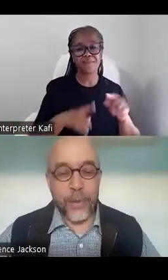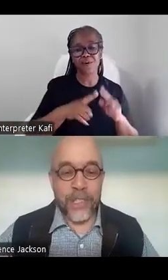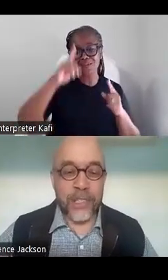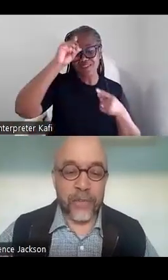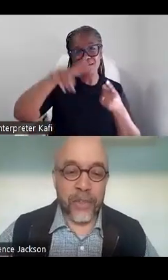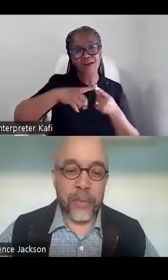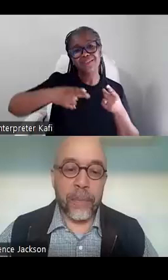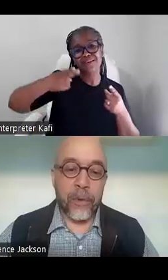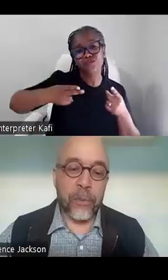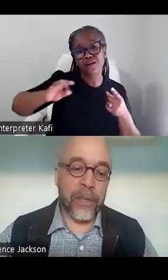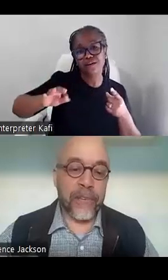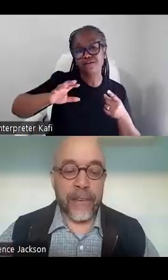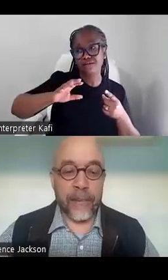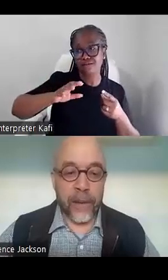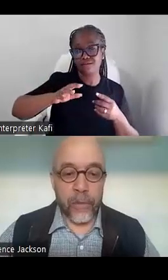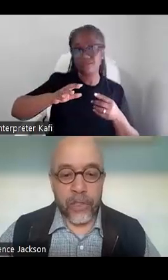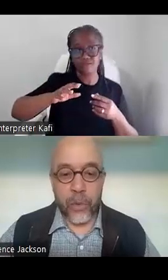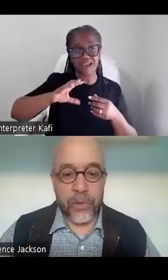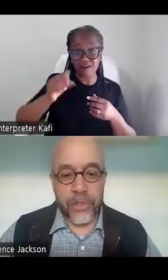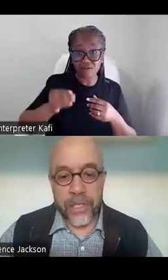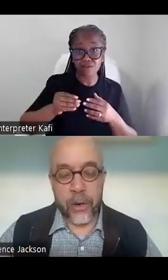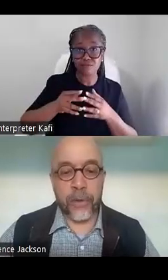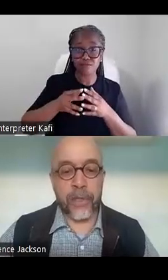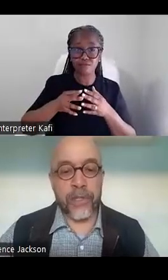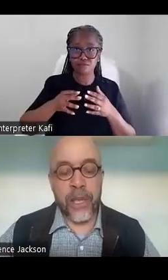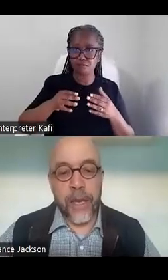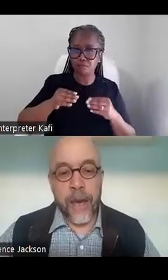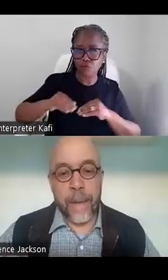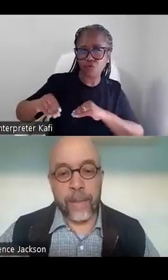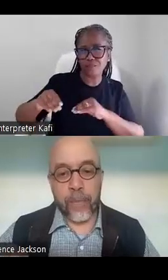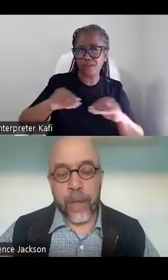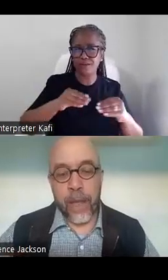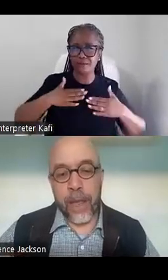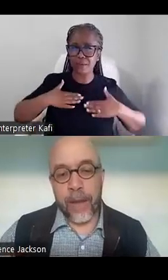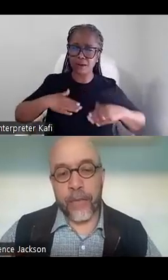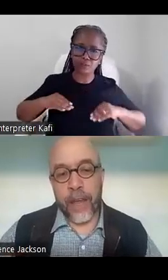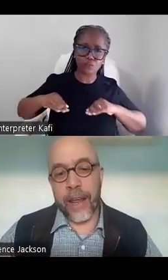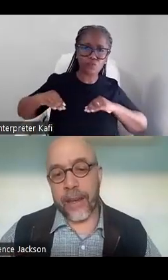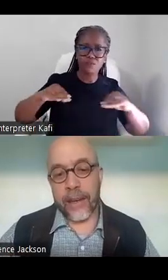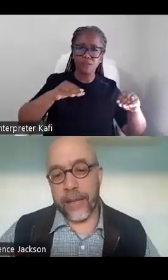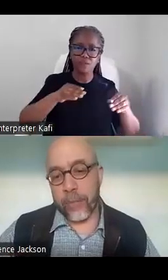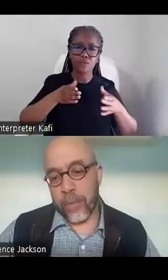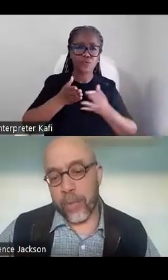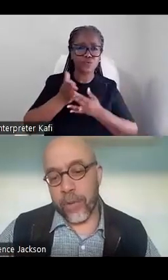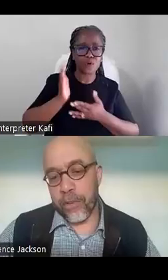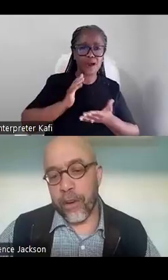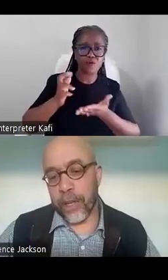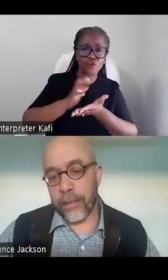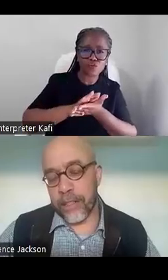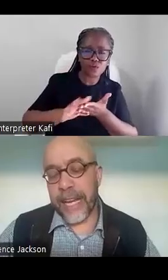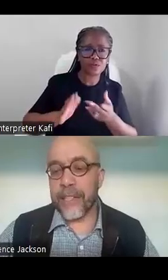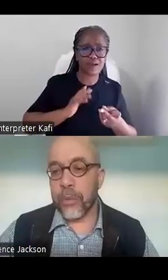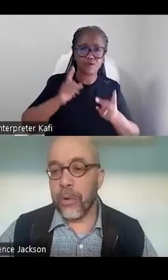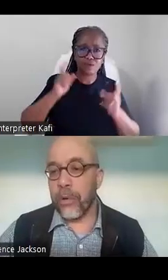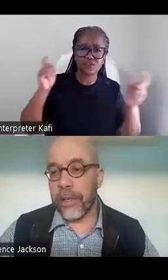The acquisition of rhythmic movement and rituals and ceremonies have had like